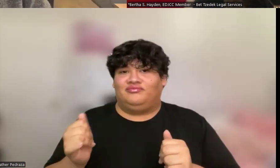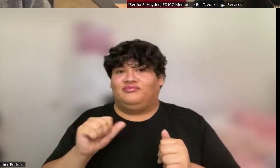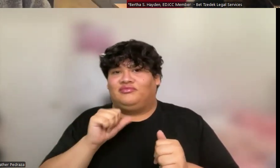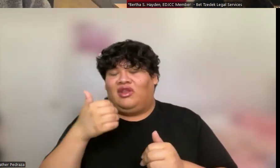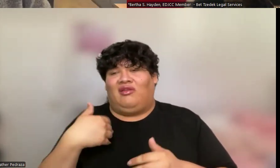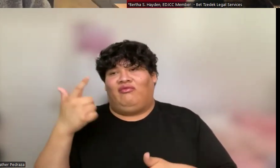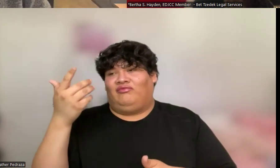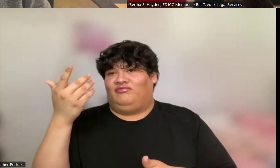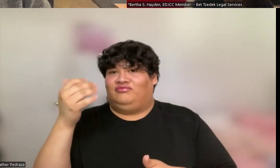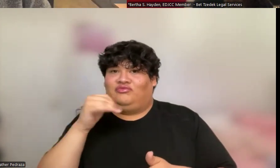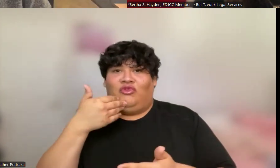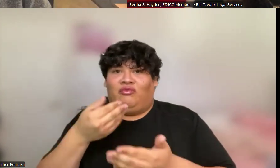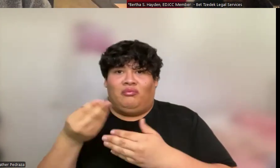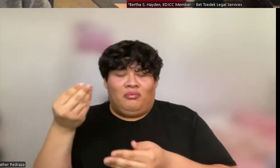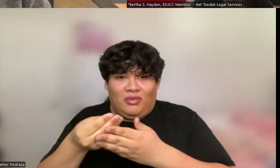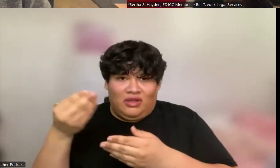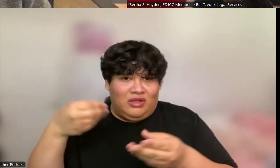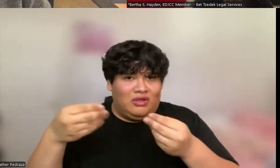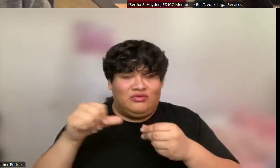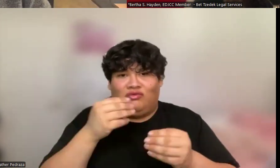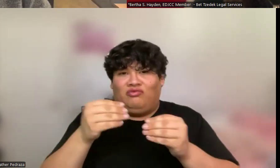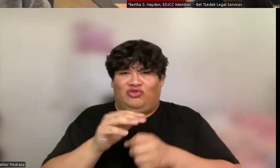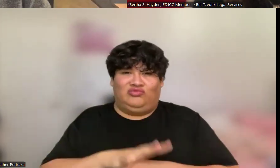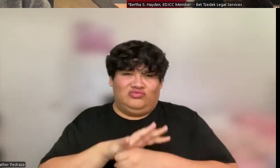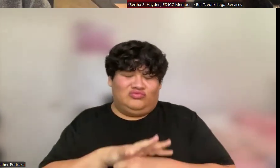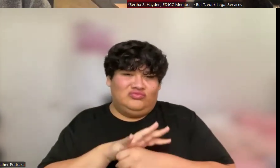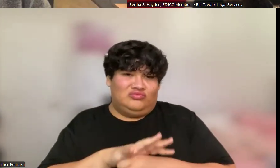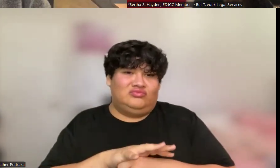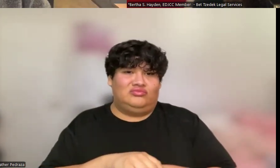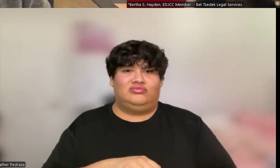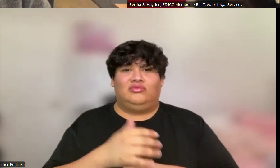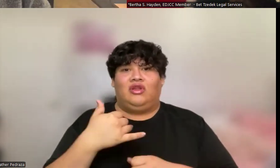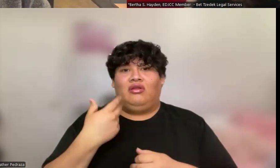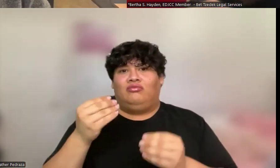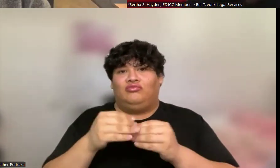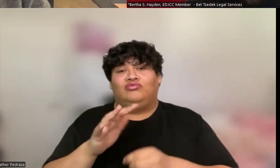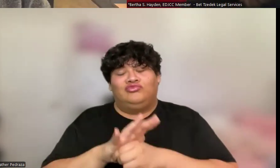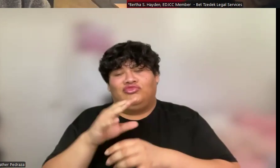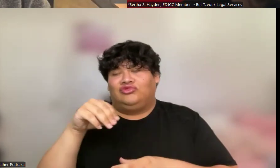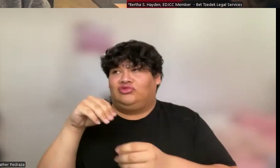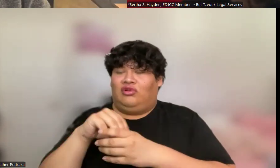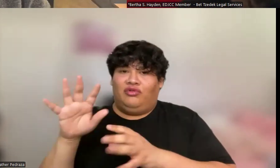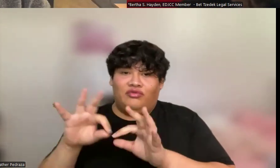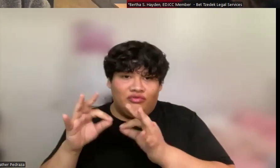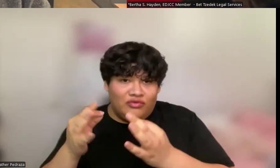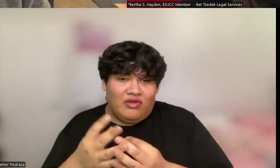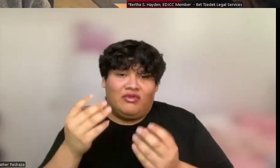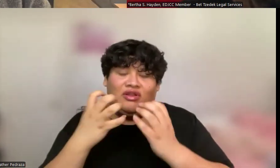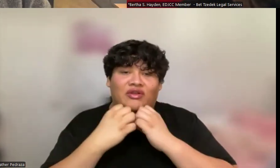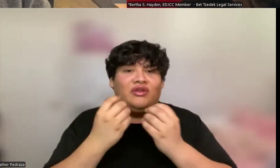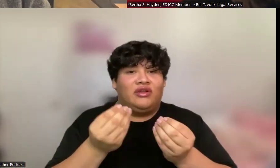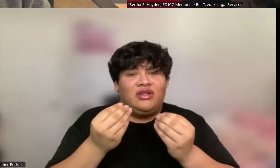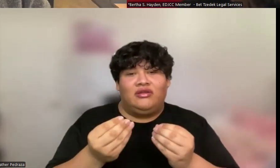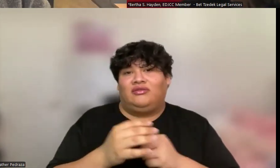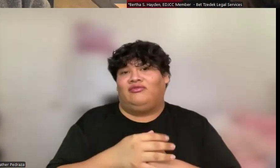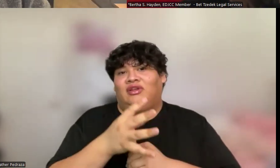less retirement funds. Mhm. There's additional pressures on them, maybe also additional pressures on their family members for caregiving. And that